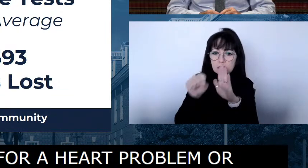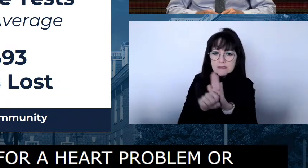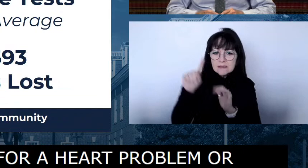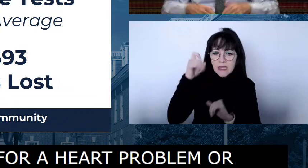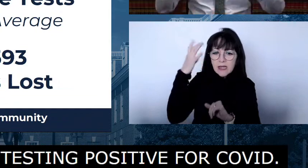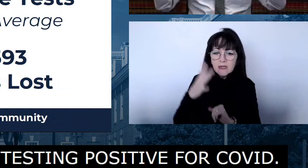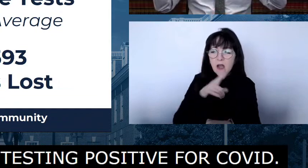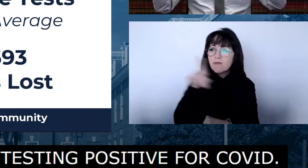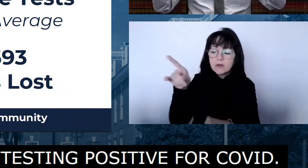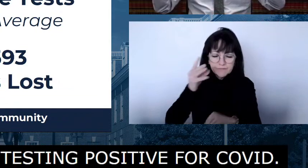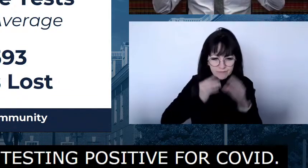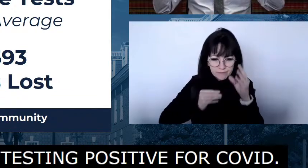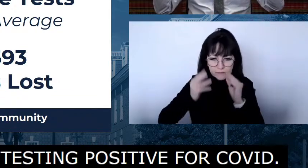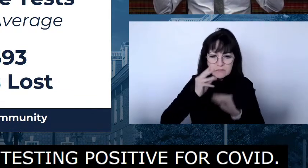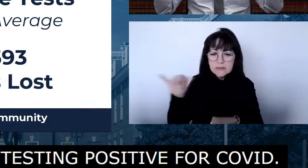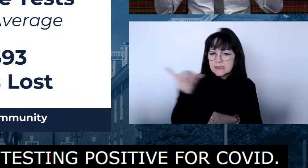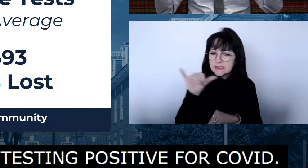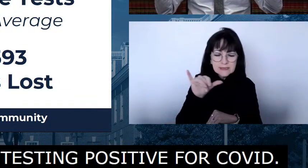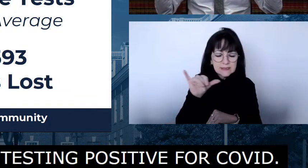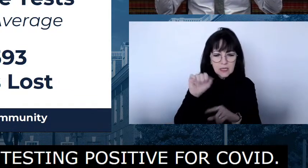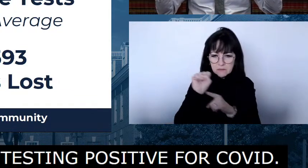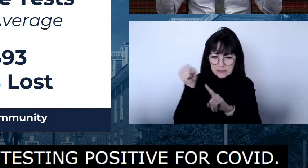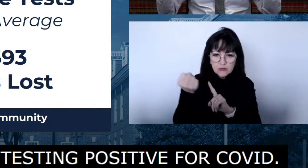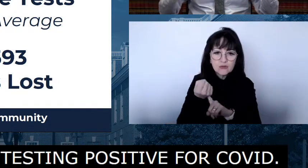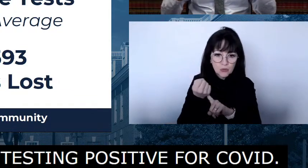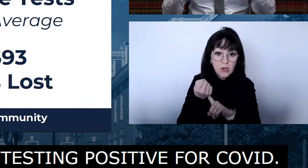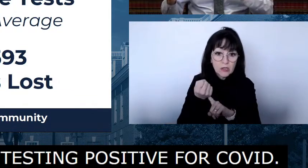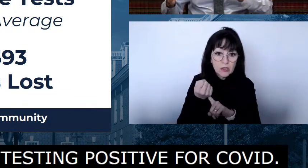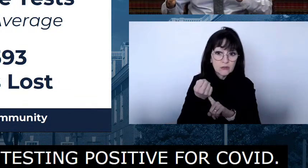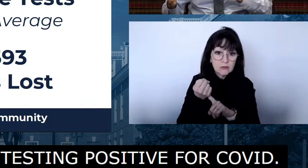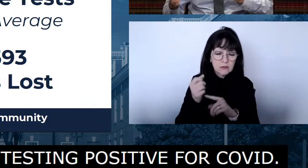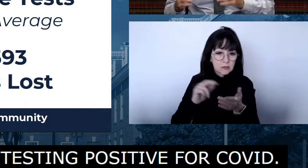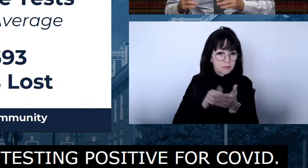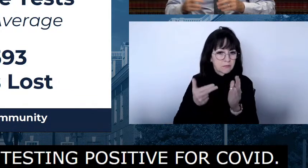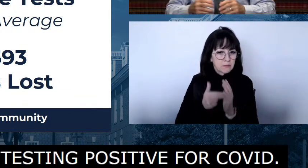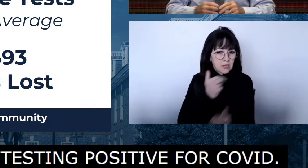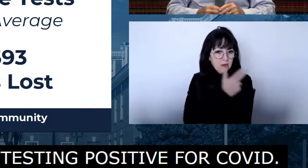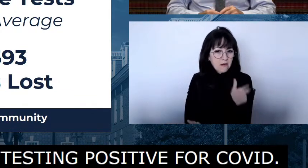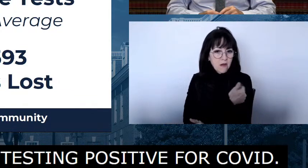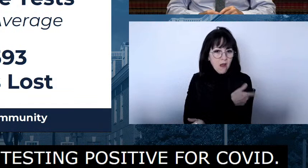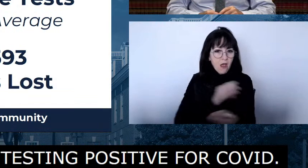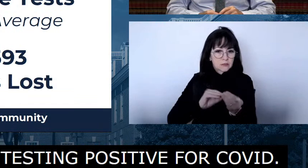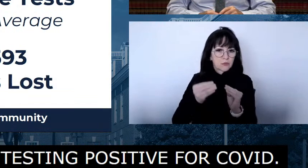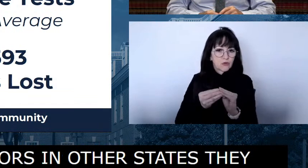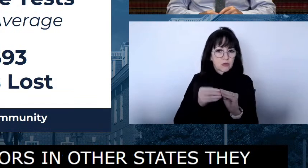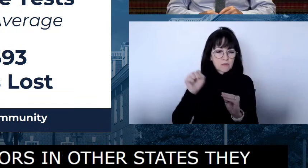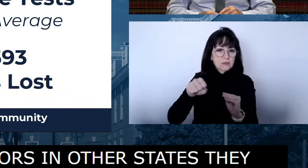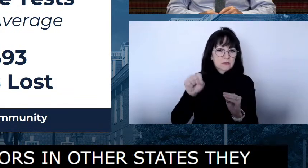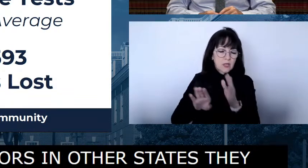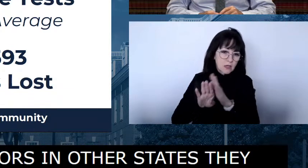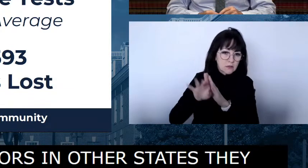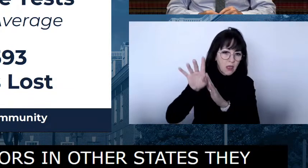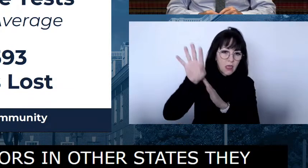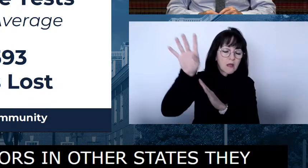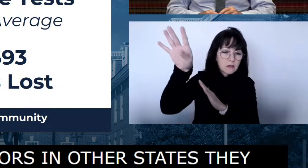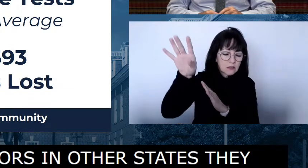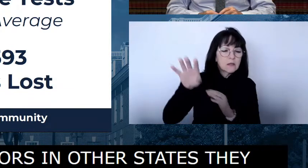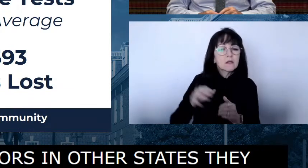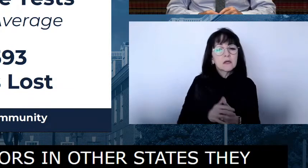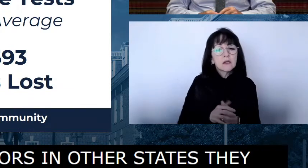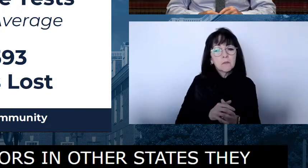same thing. It has driven hospital numbers up, but the primary reason isn't so much